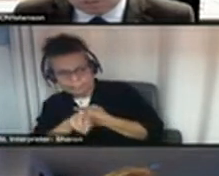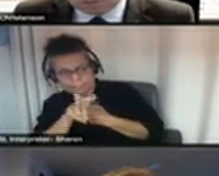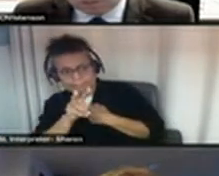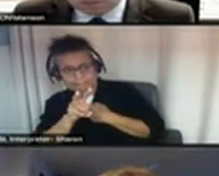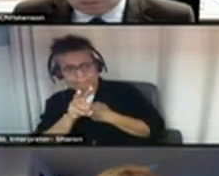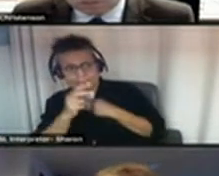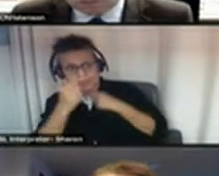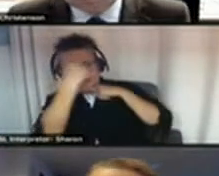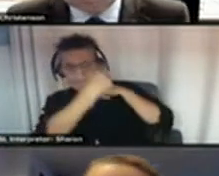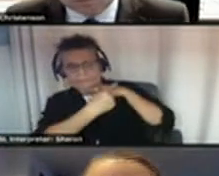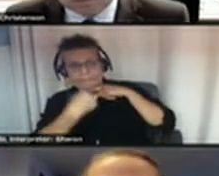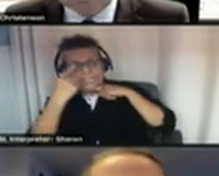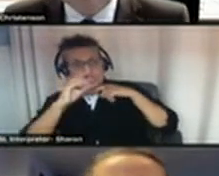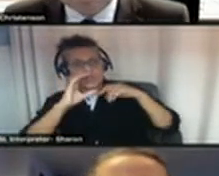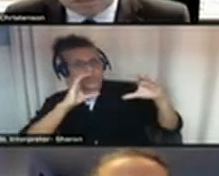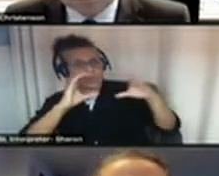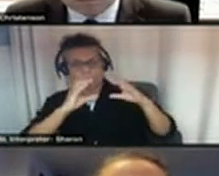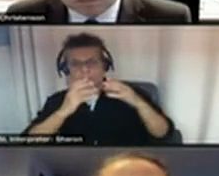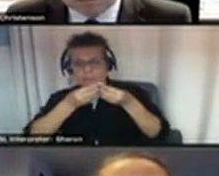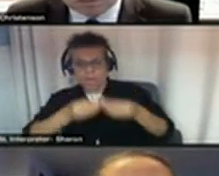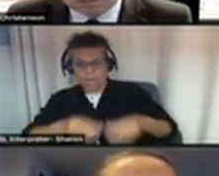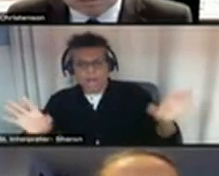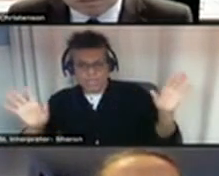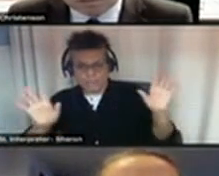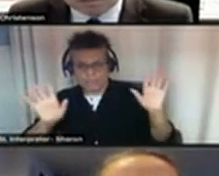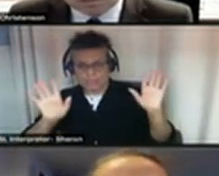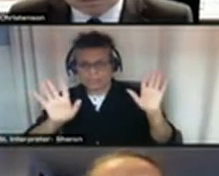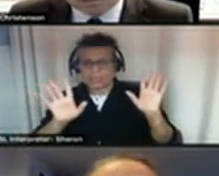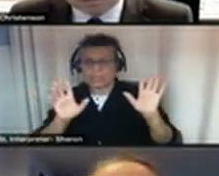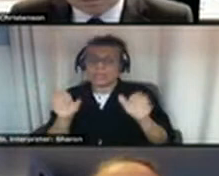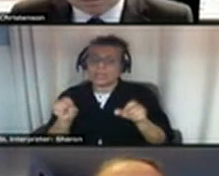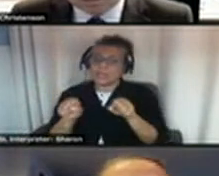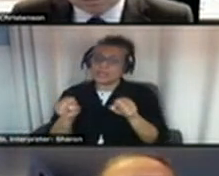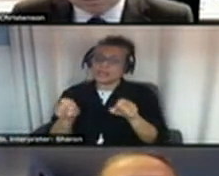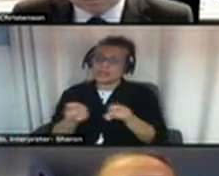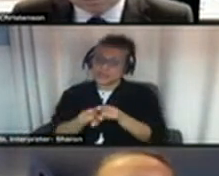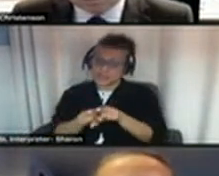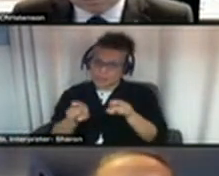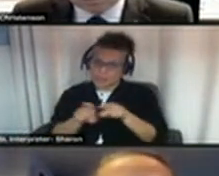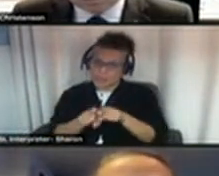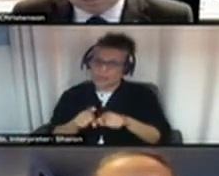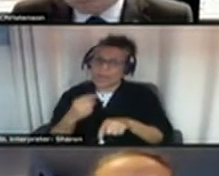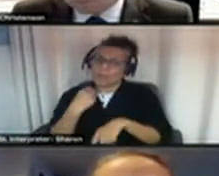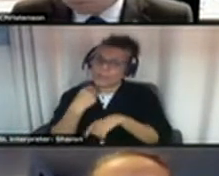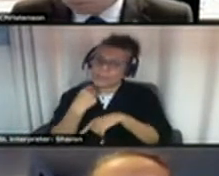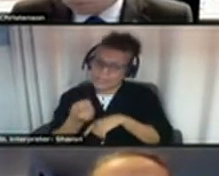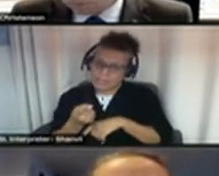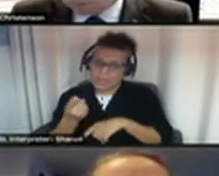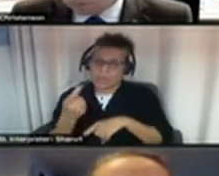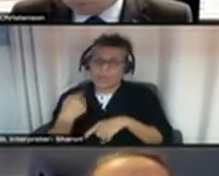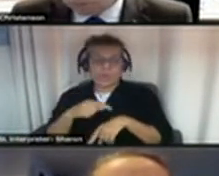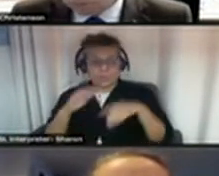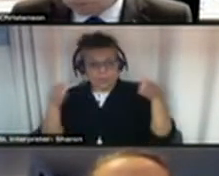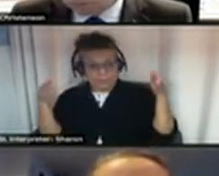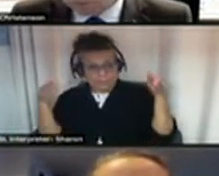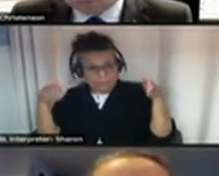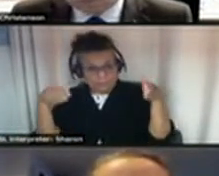the facial communication. So I just wanted to point that out, that we do have, as we focus